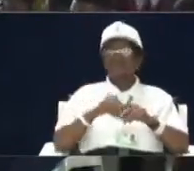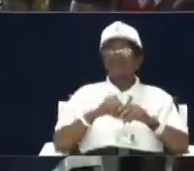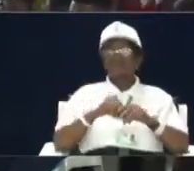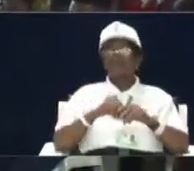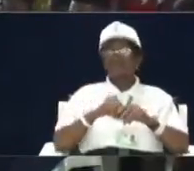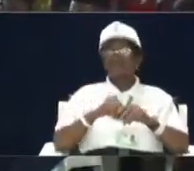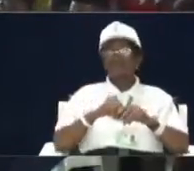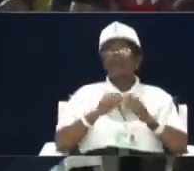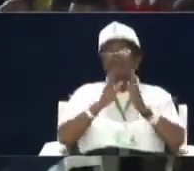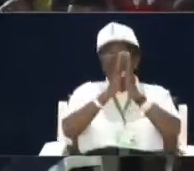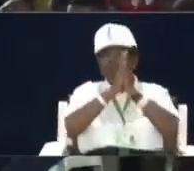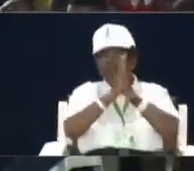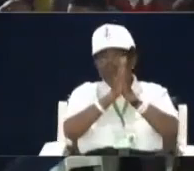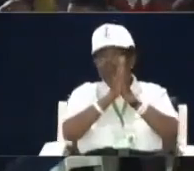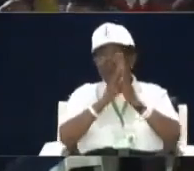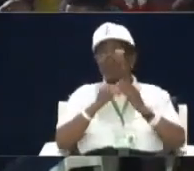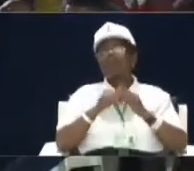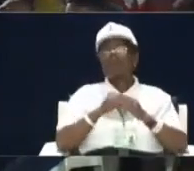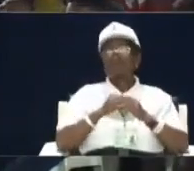pray.